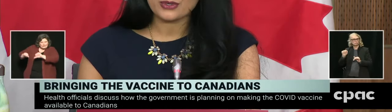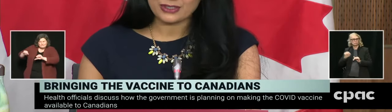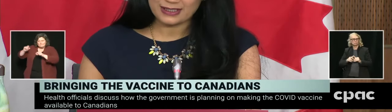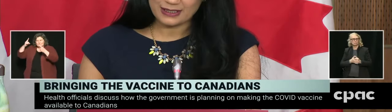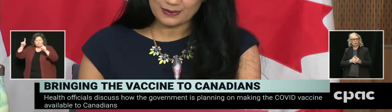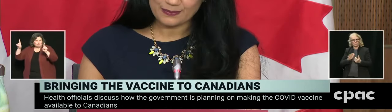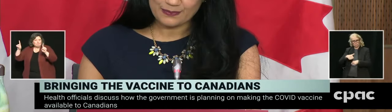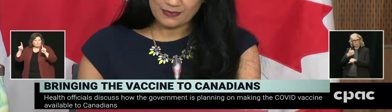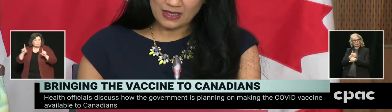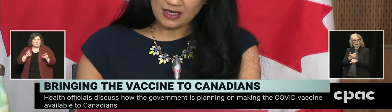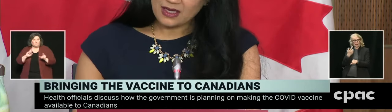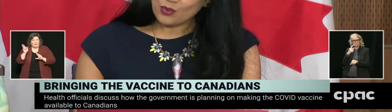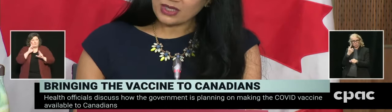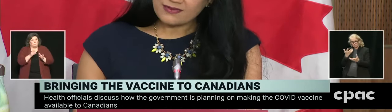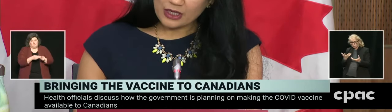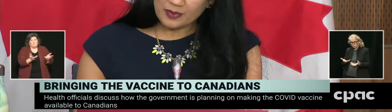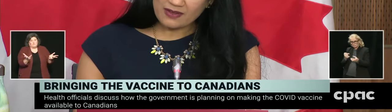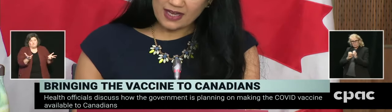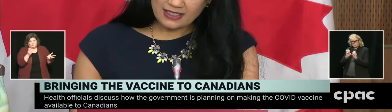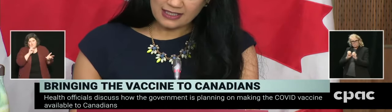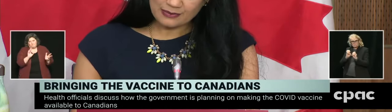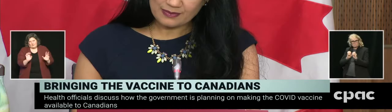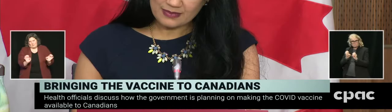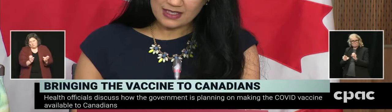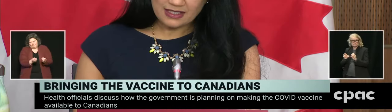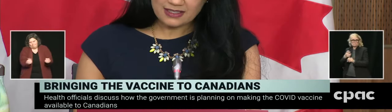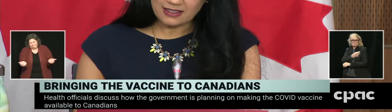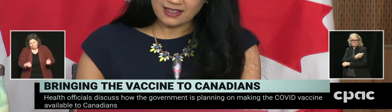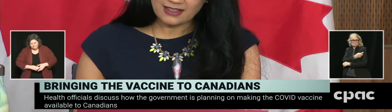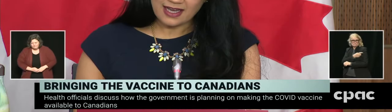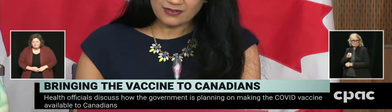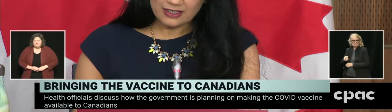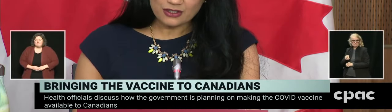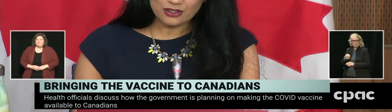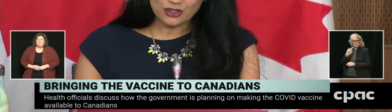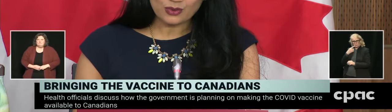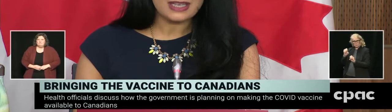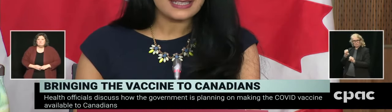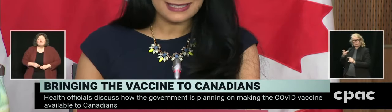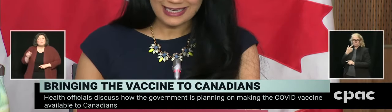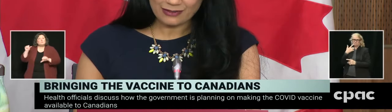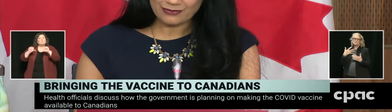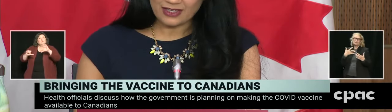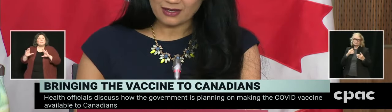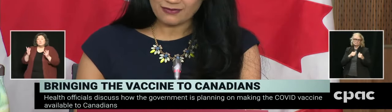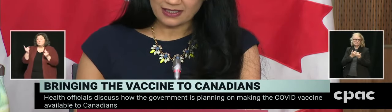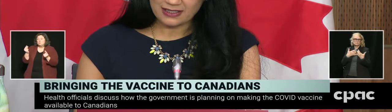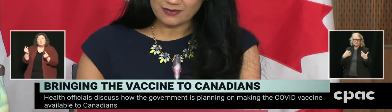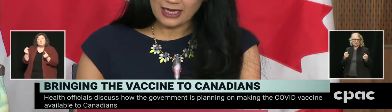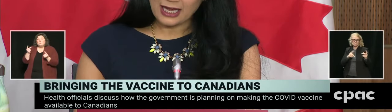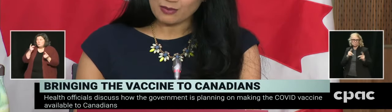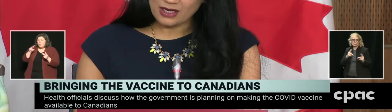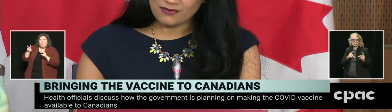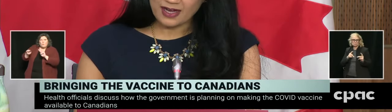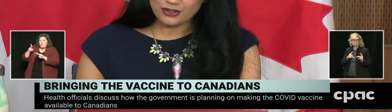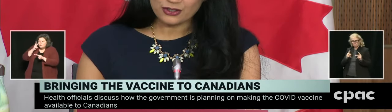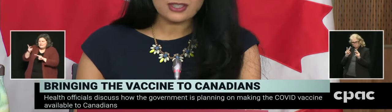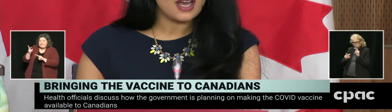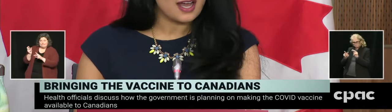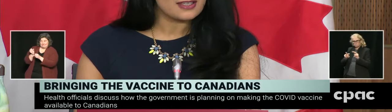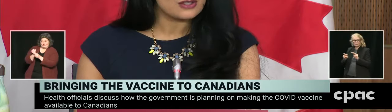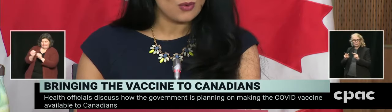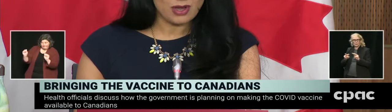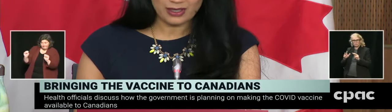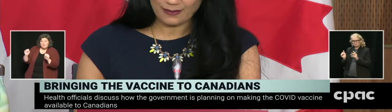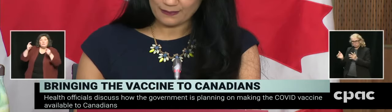health emergencies. While developing a vaccine, scientists collect evidence to show that it's safe, effective, and manufactured